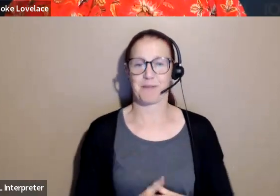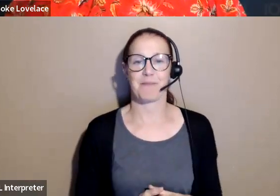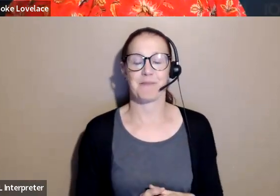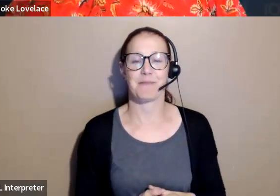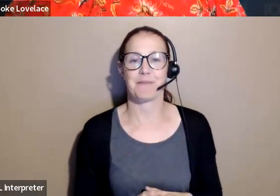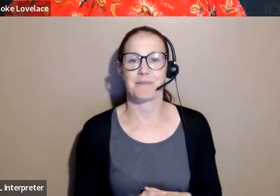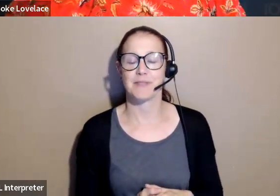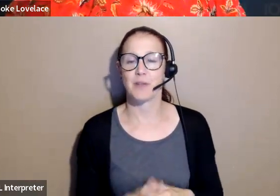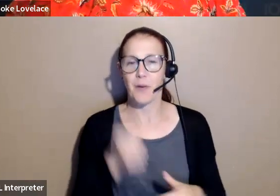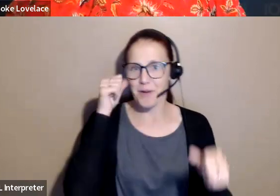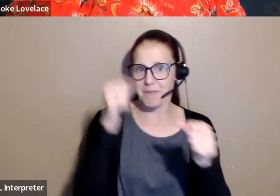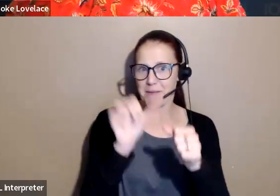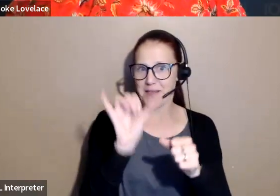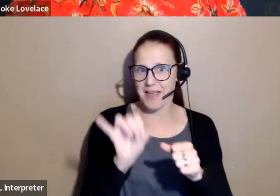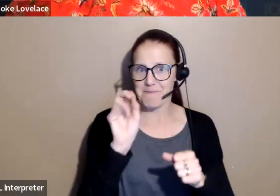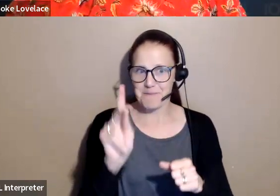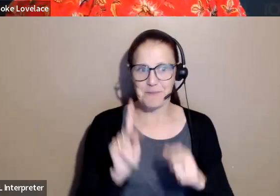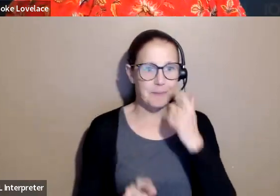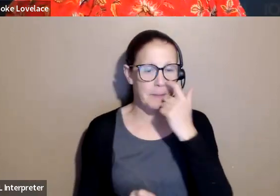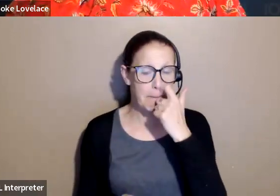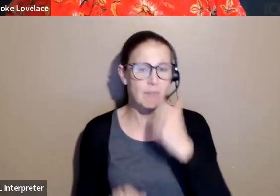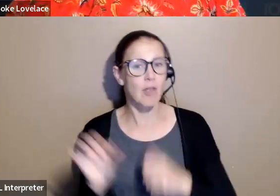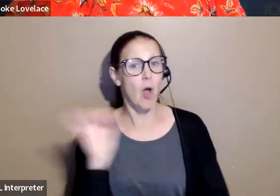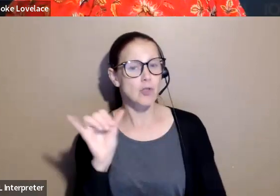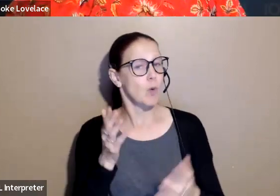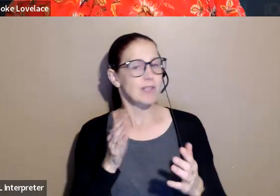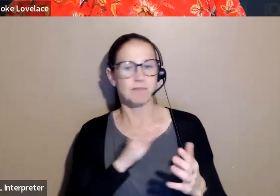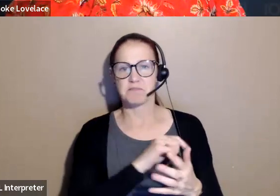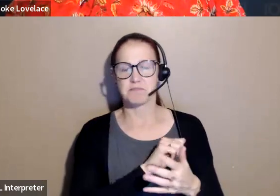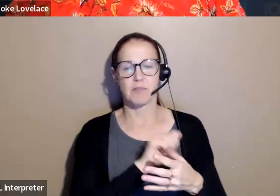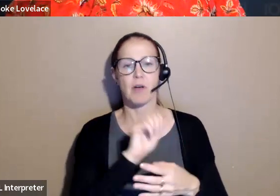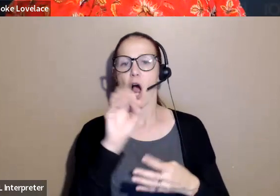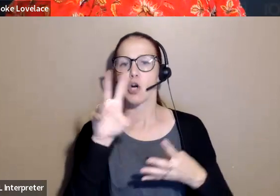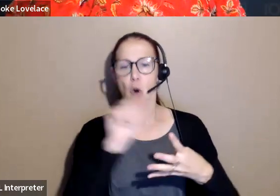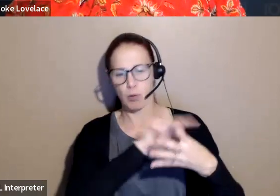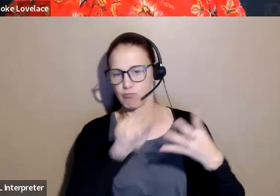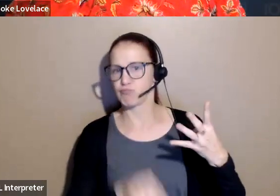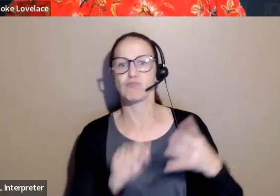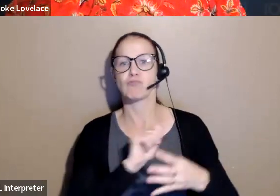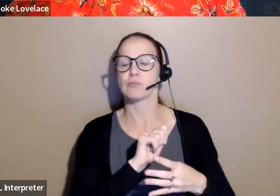keep that in mind. And it's all through the month of October.